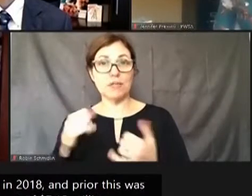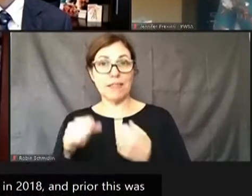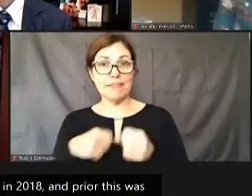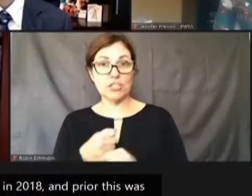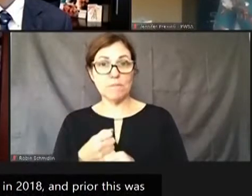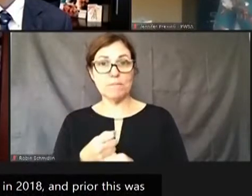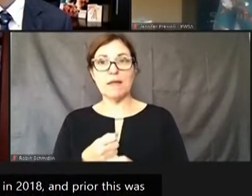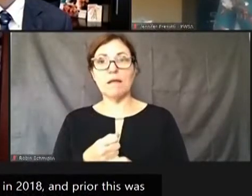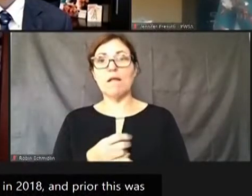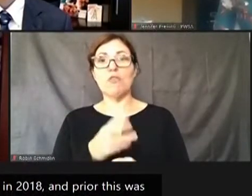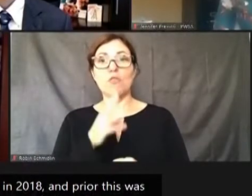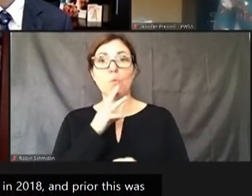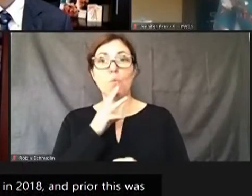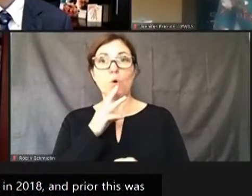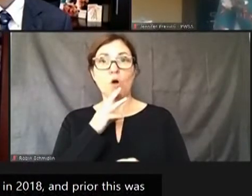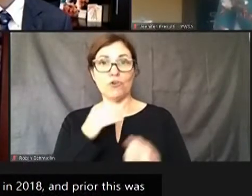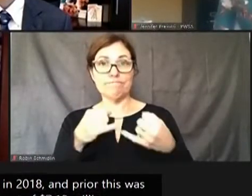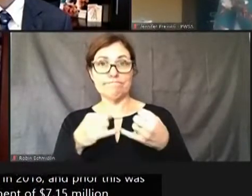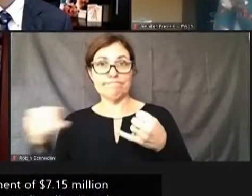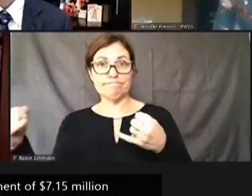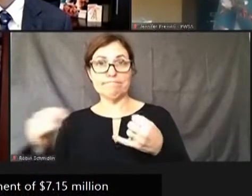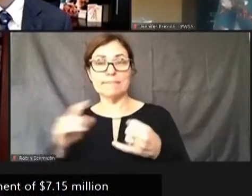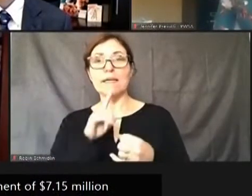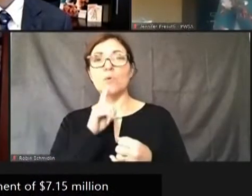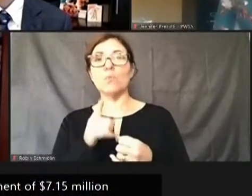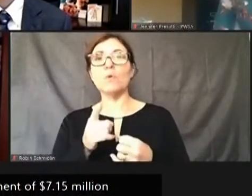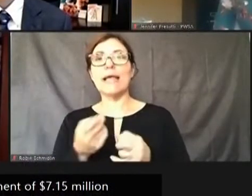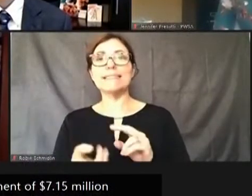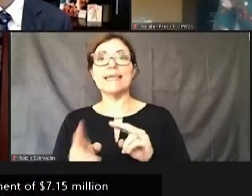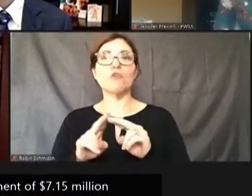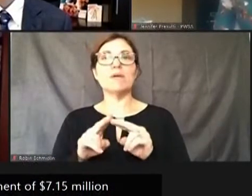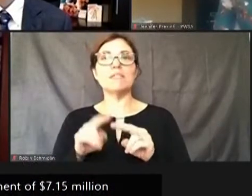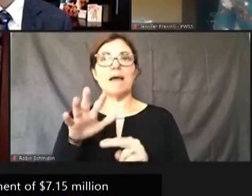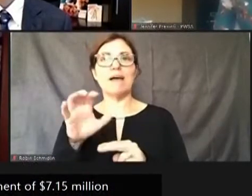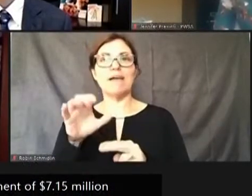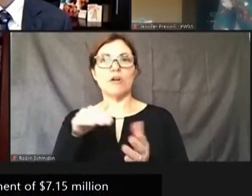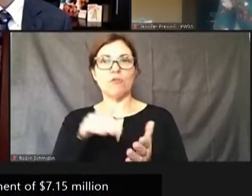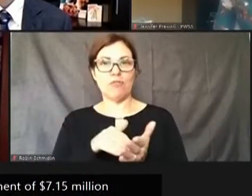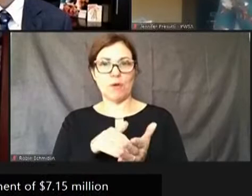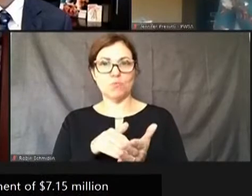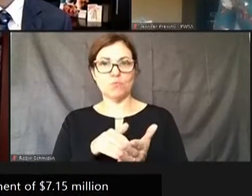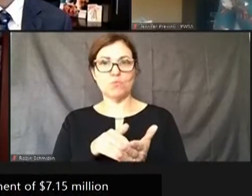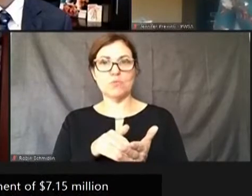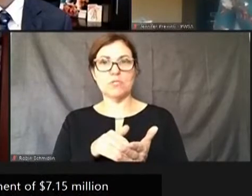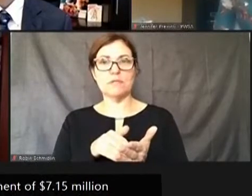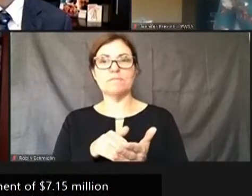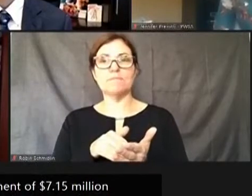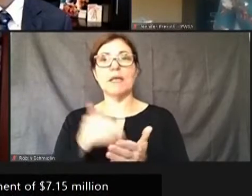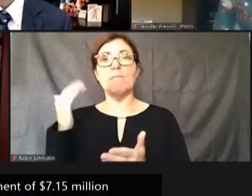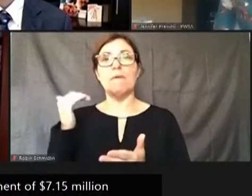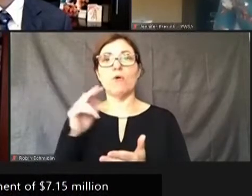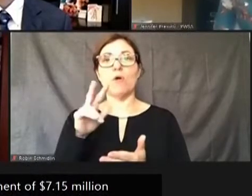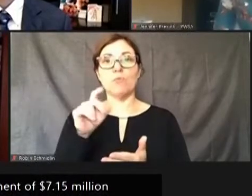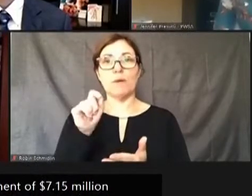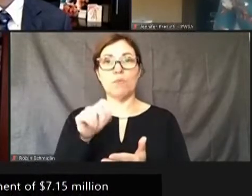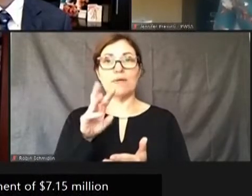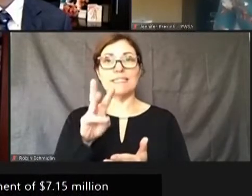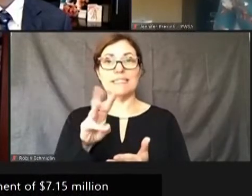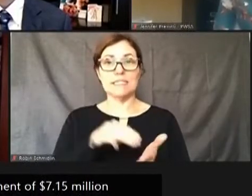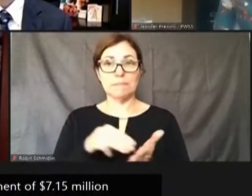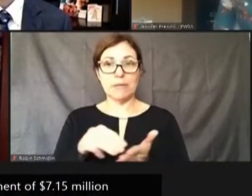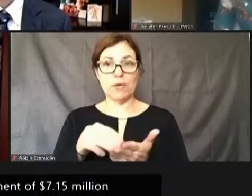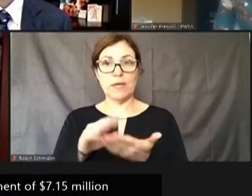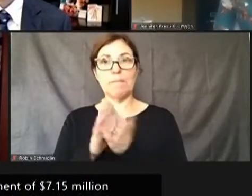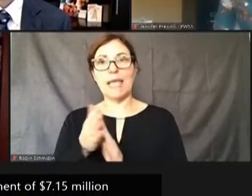item has increased by $500,000 from $3.6 million to $4.1 million.